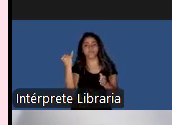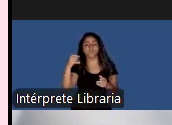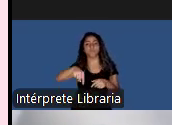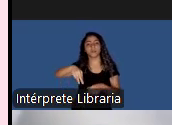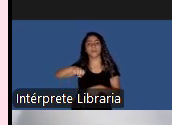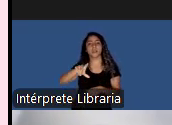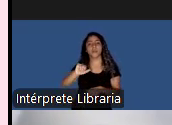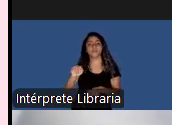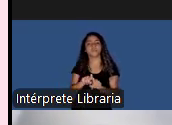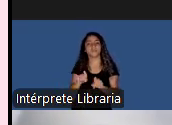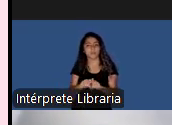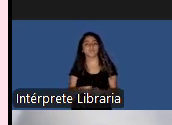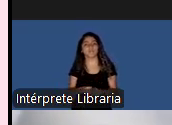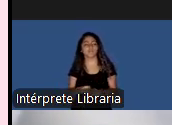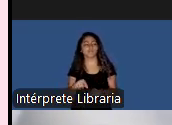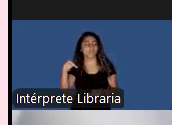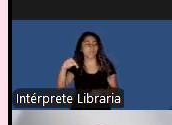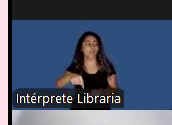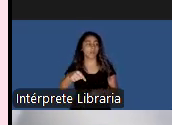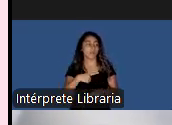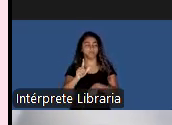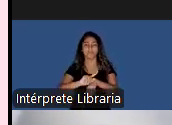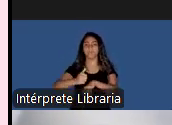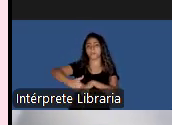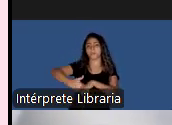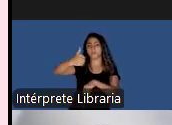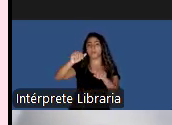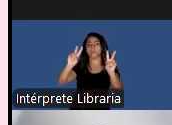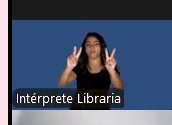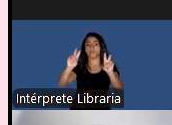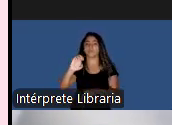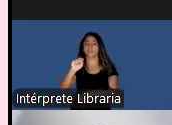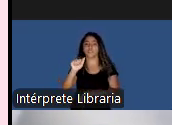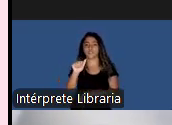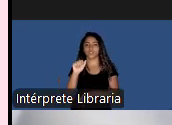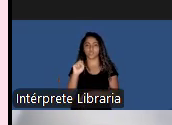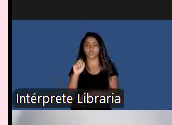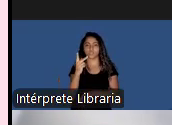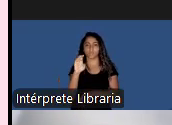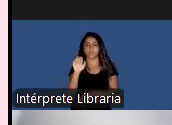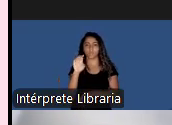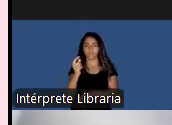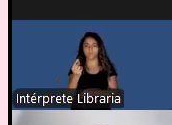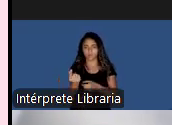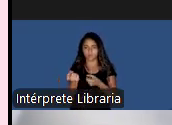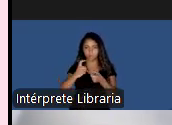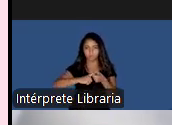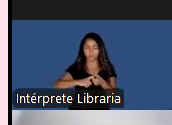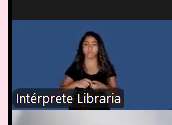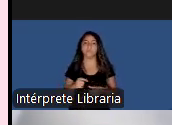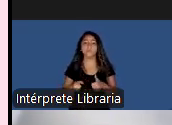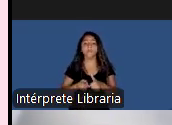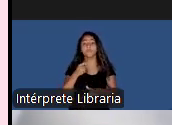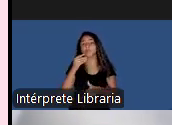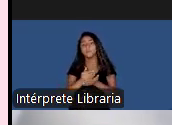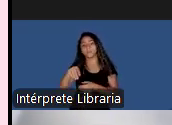seasonality. And this year, we want to be the number one in cashback because we are the first player